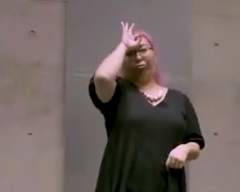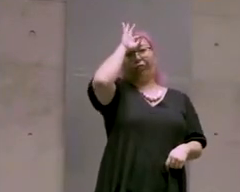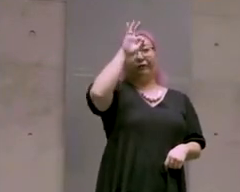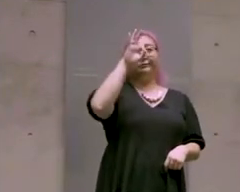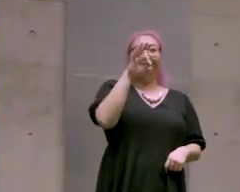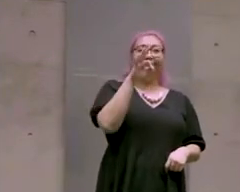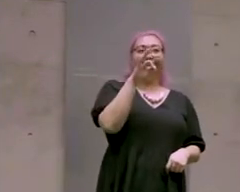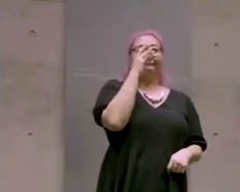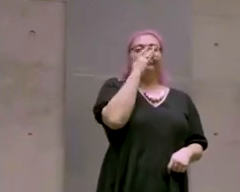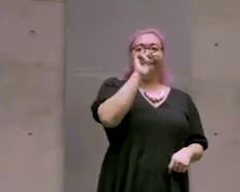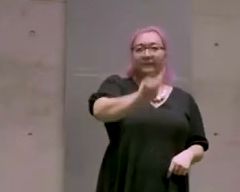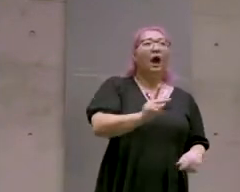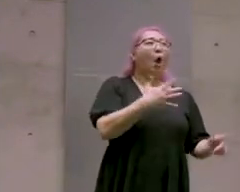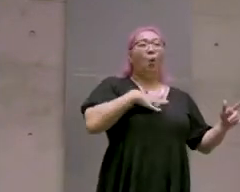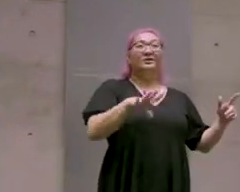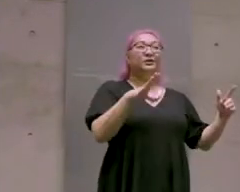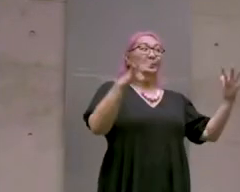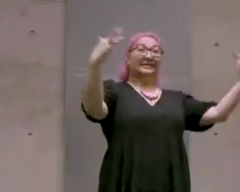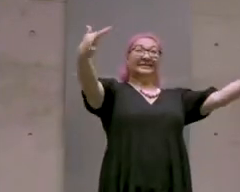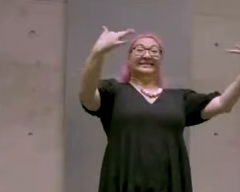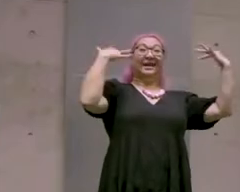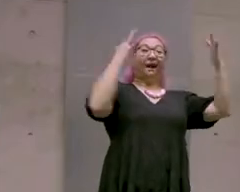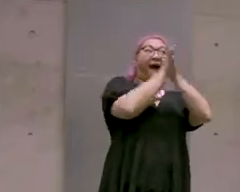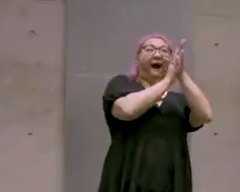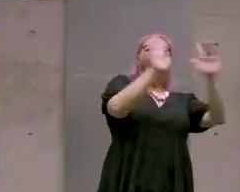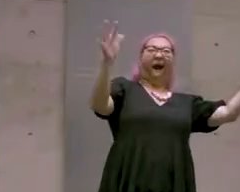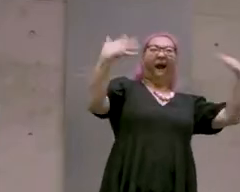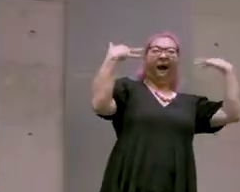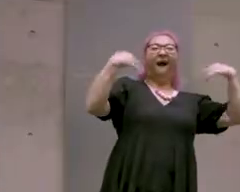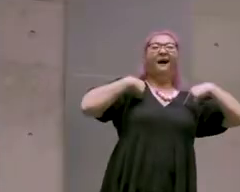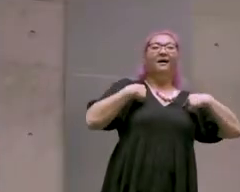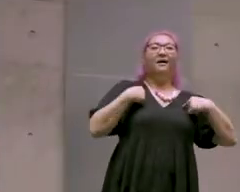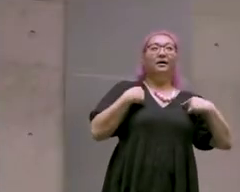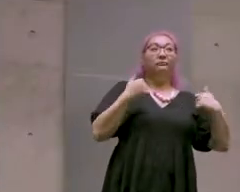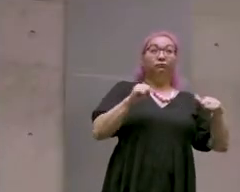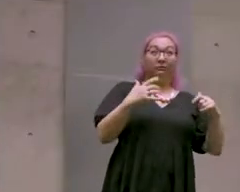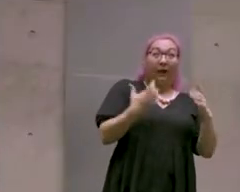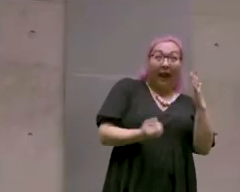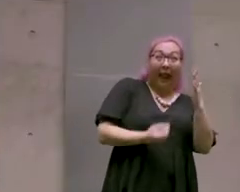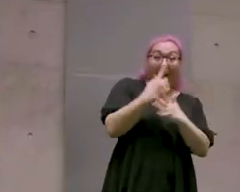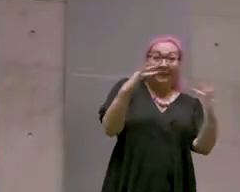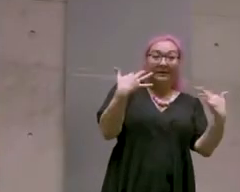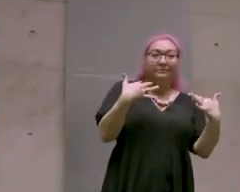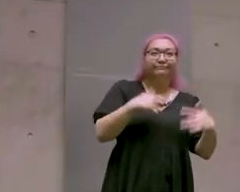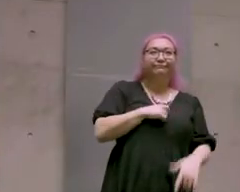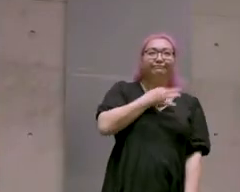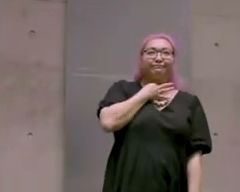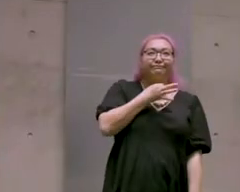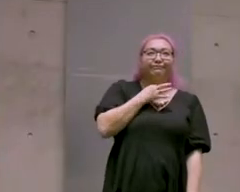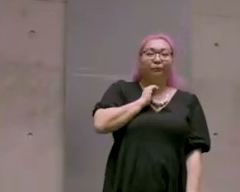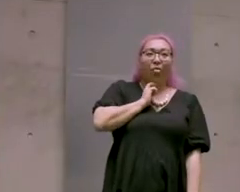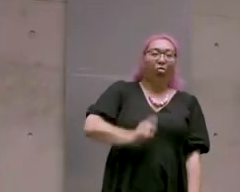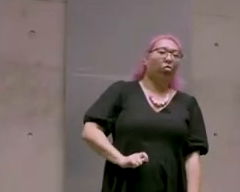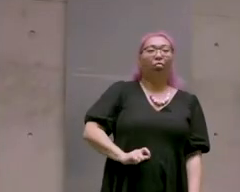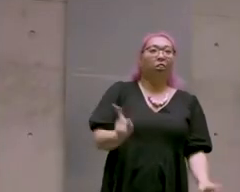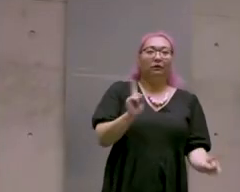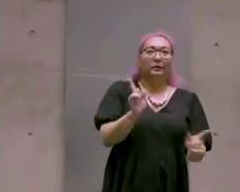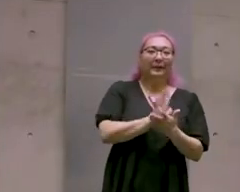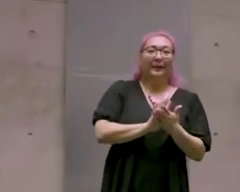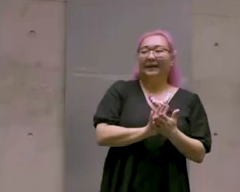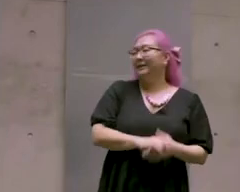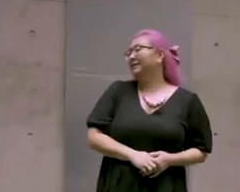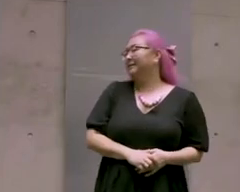hoped it would be. So I kind of wanted to do something else. What would you say then are the kind of cornerstones of creating